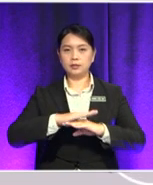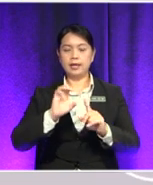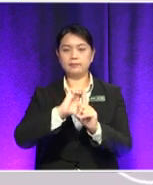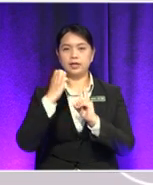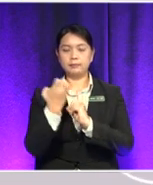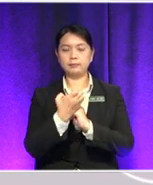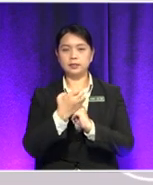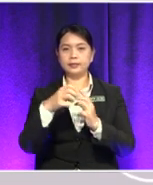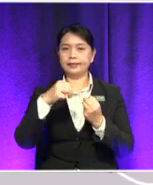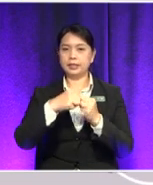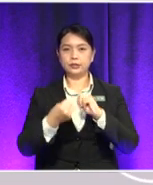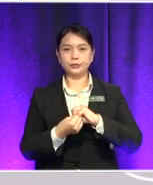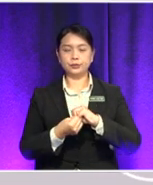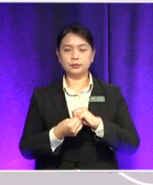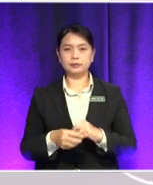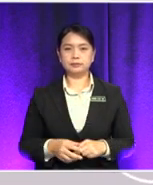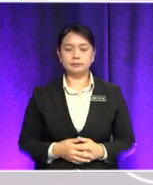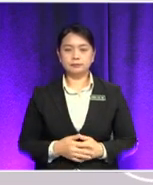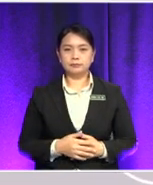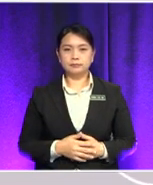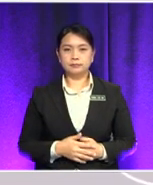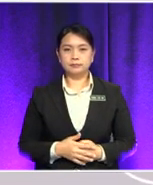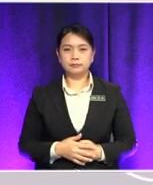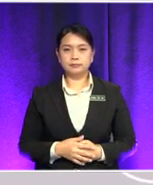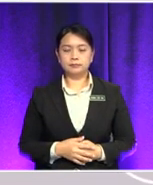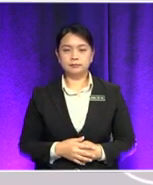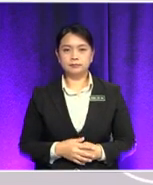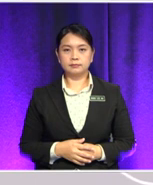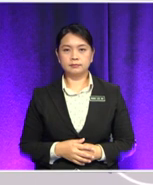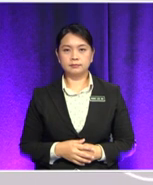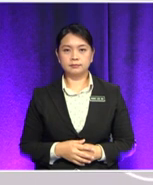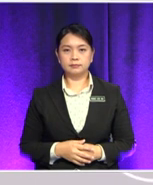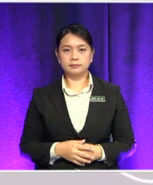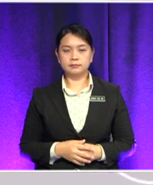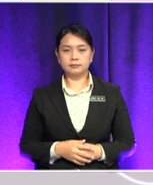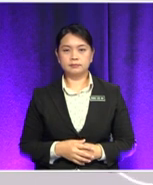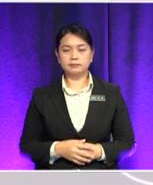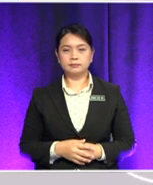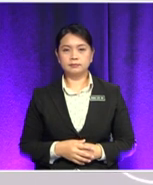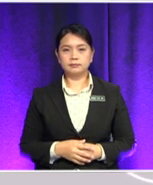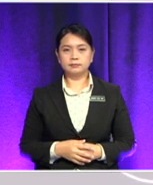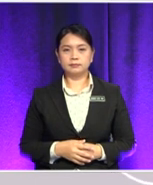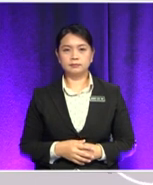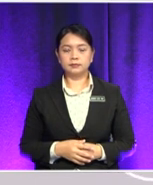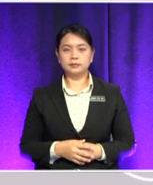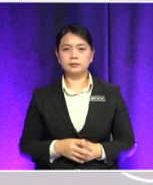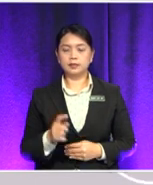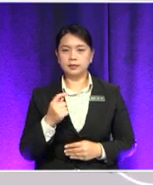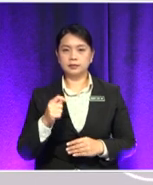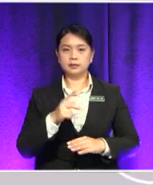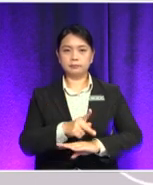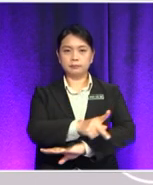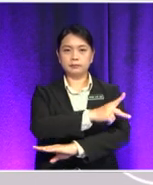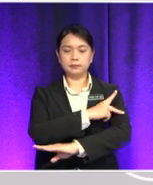is a growing problem in Mayfield, and as Minister Wilson points out, Clifton Park must be saved at all